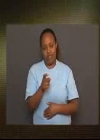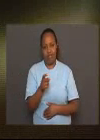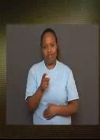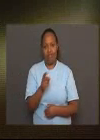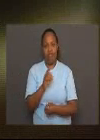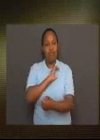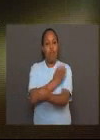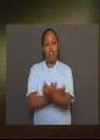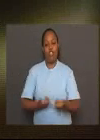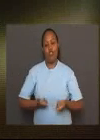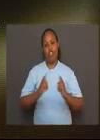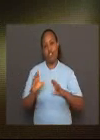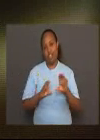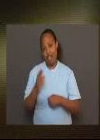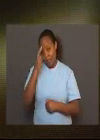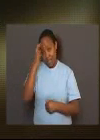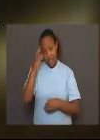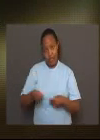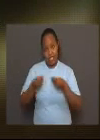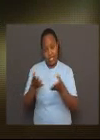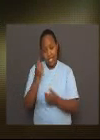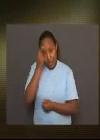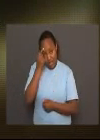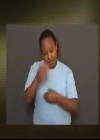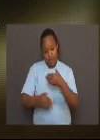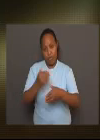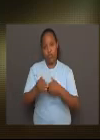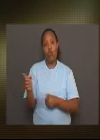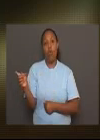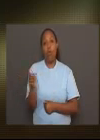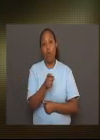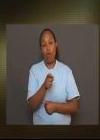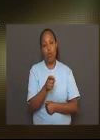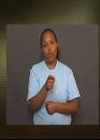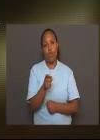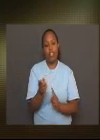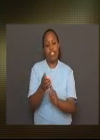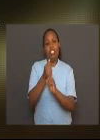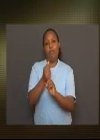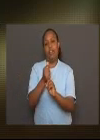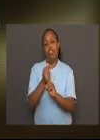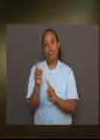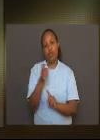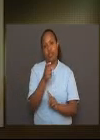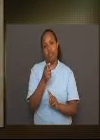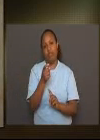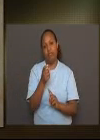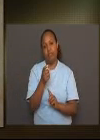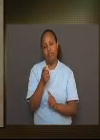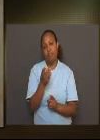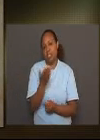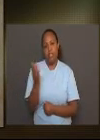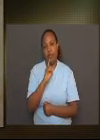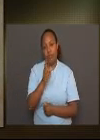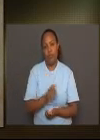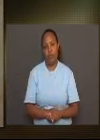Reasoning is a process of thought that helps to make objective judgments. It